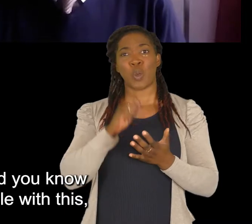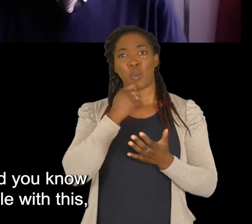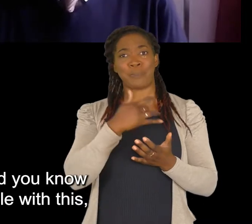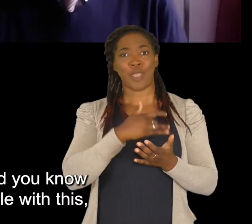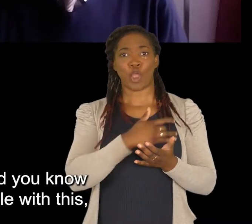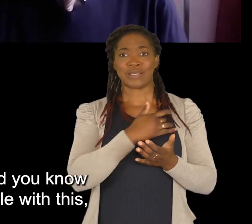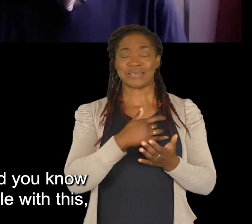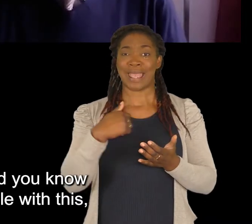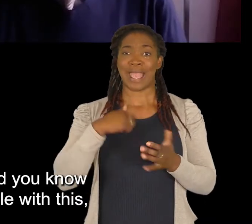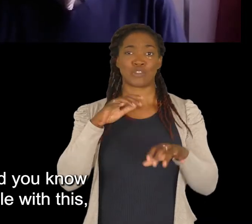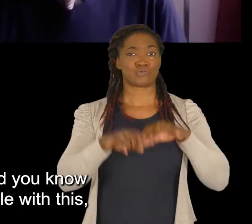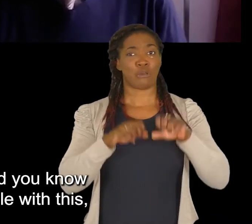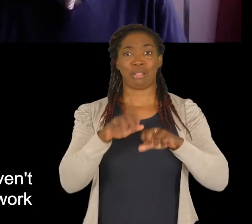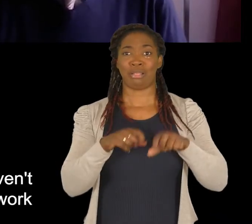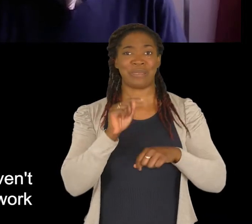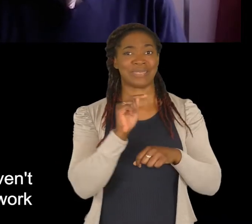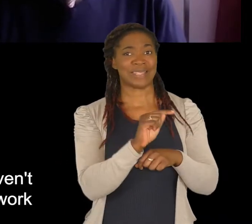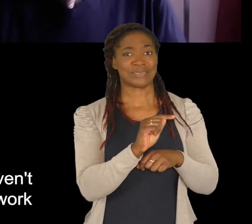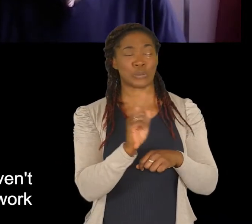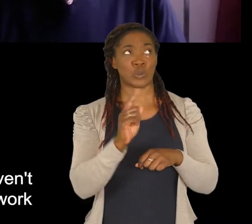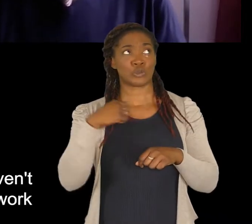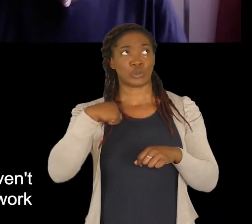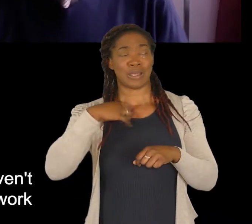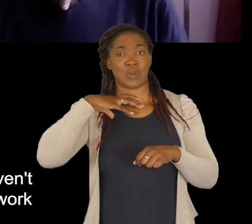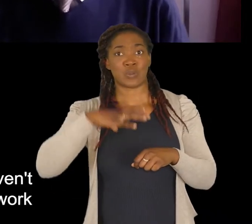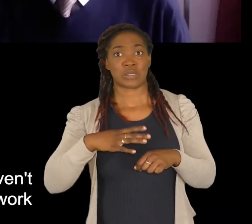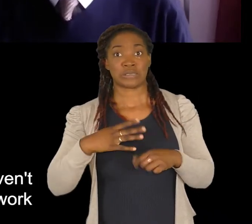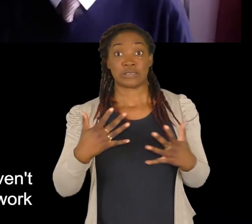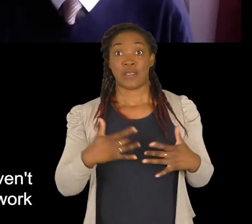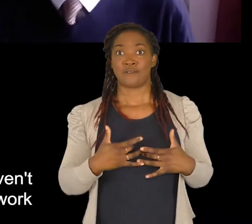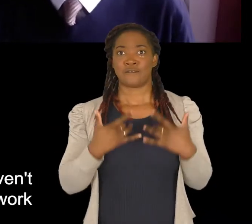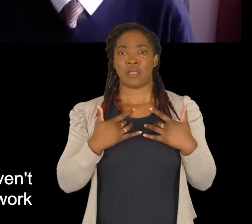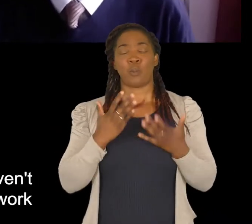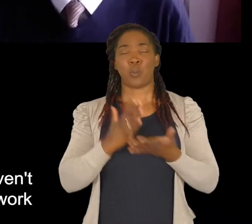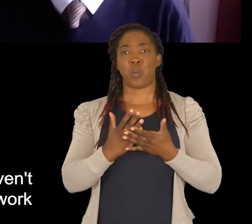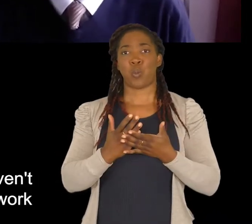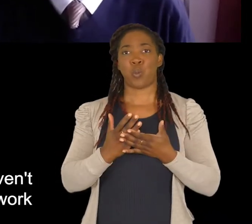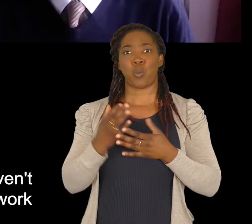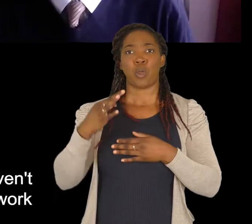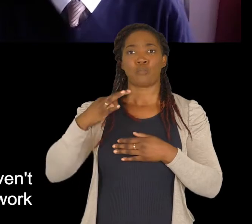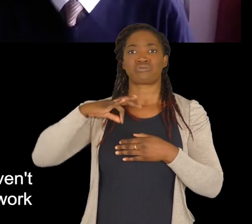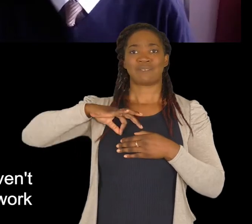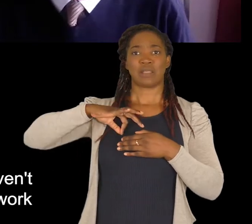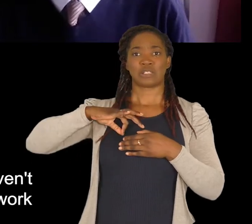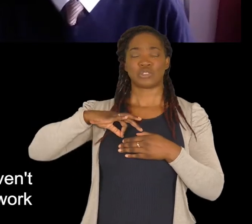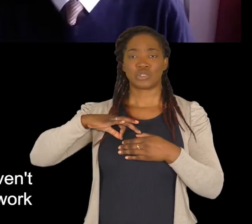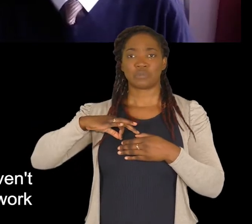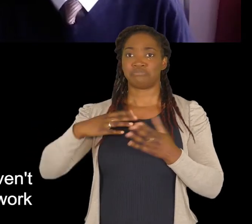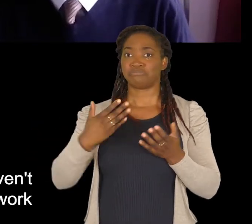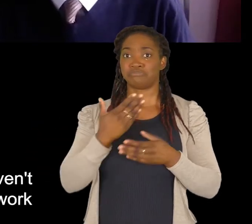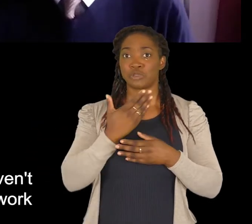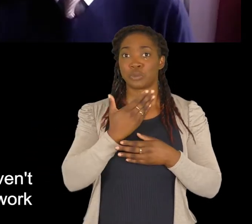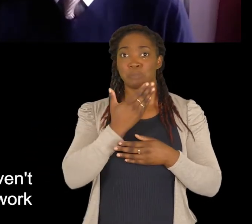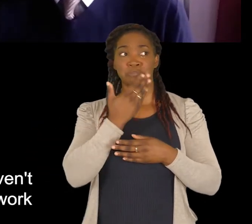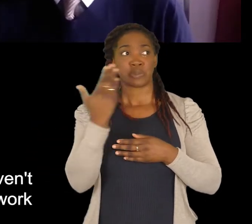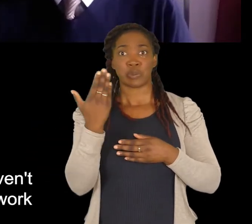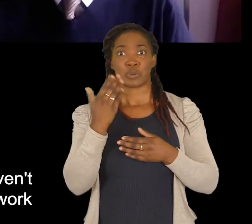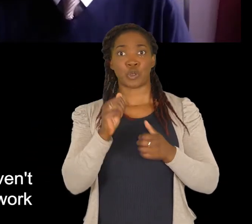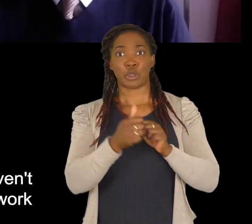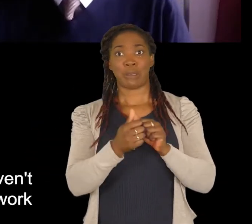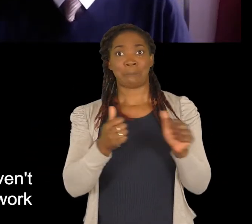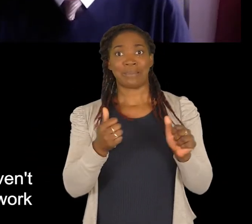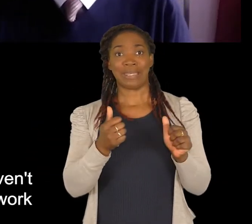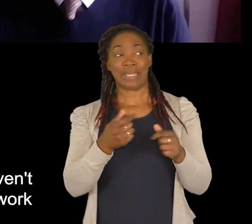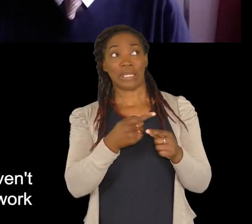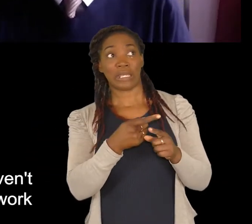I struggle with this till today sometimes, right? I mean, we feel very privileged to say that there's virtually no company that we haven't been in